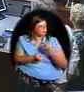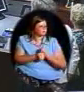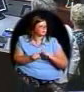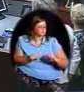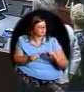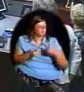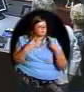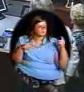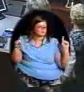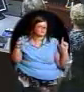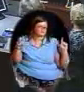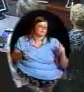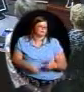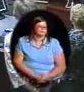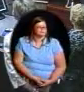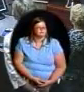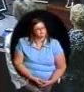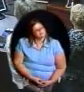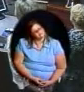I